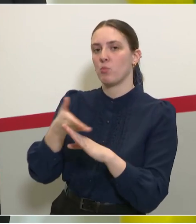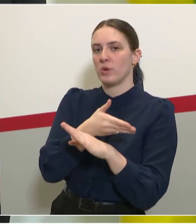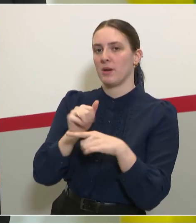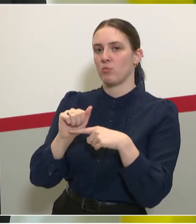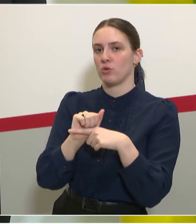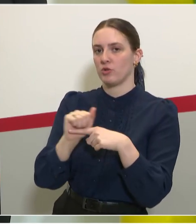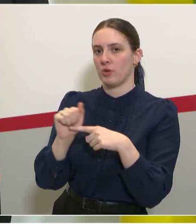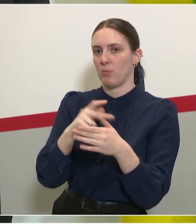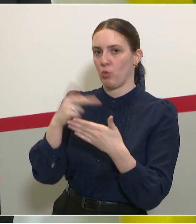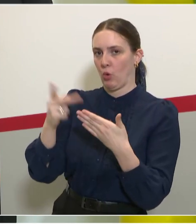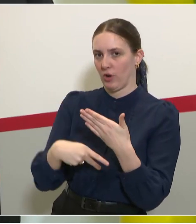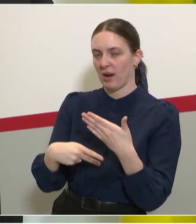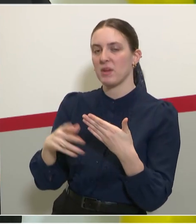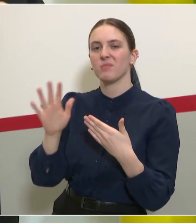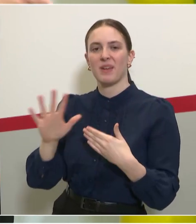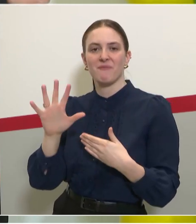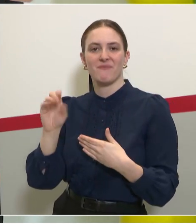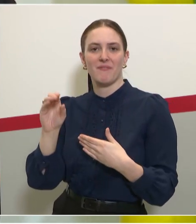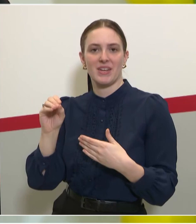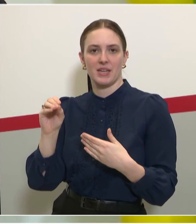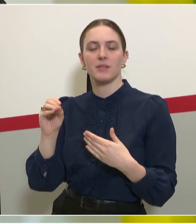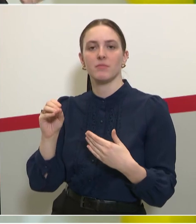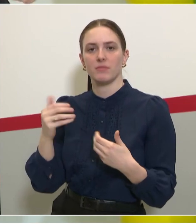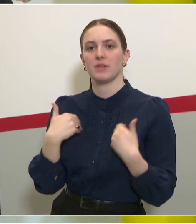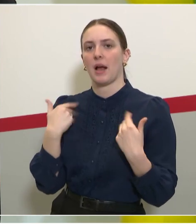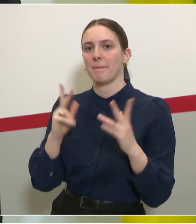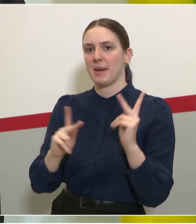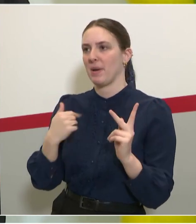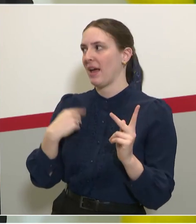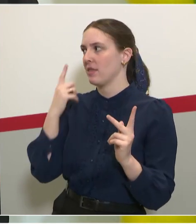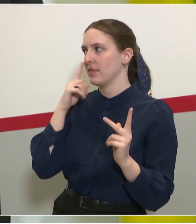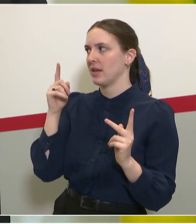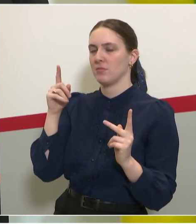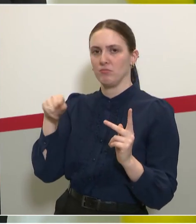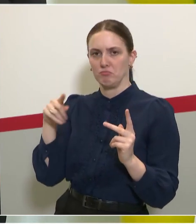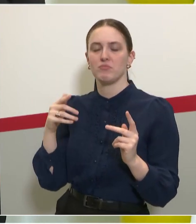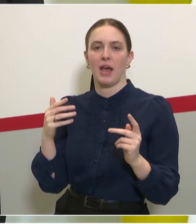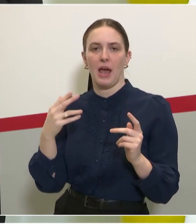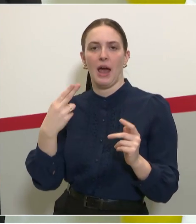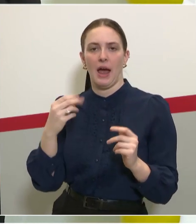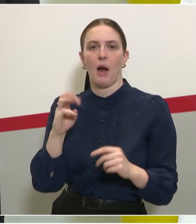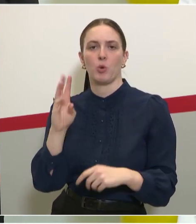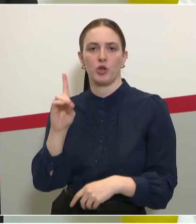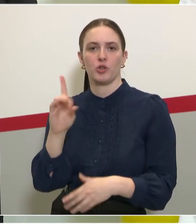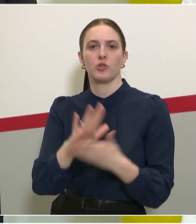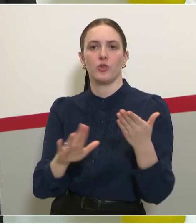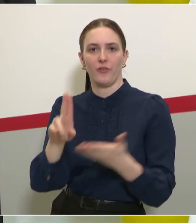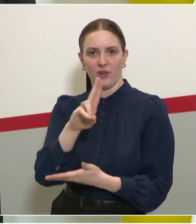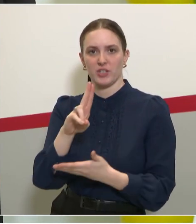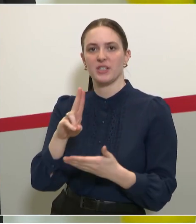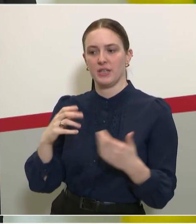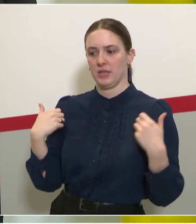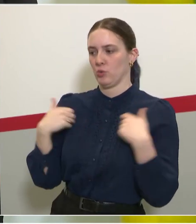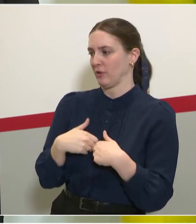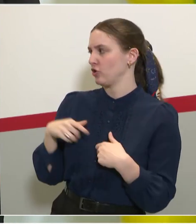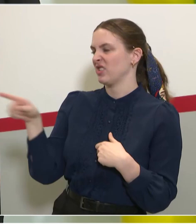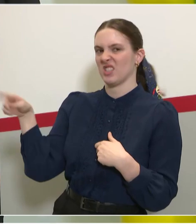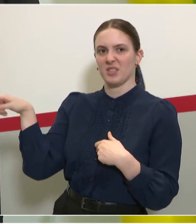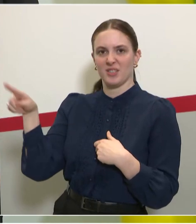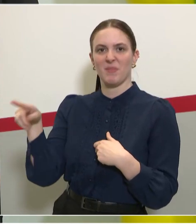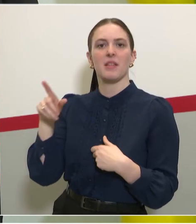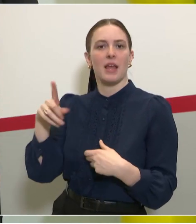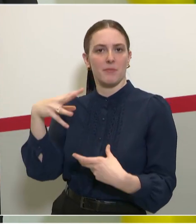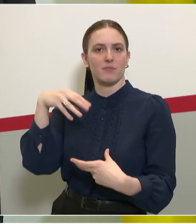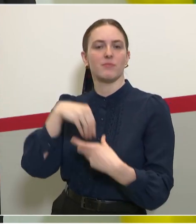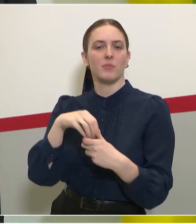where we have about 50 young people, and I believe these are young people in the Howard University sweatshirts that participate in high